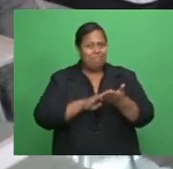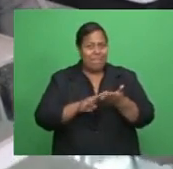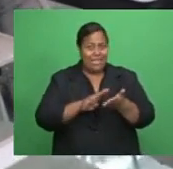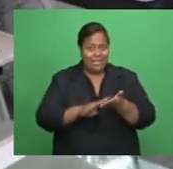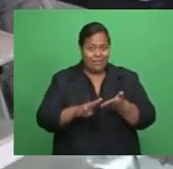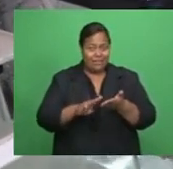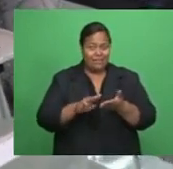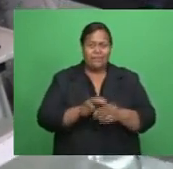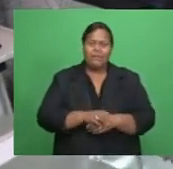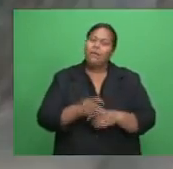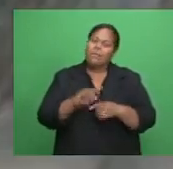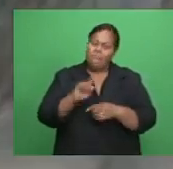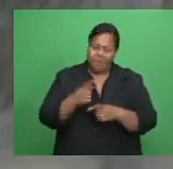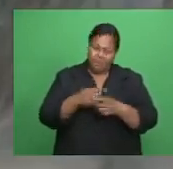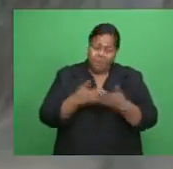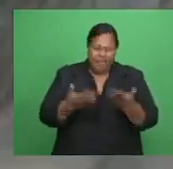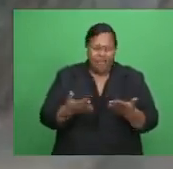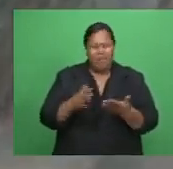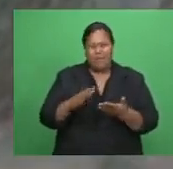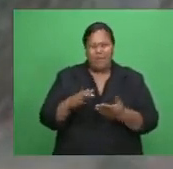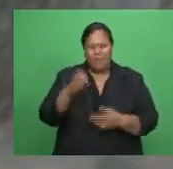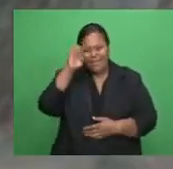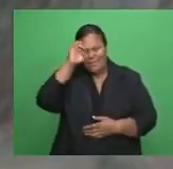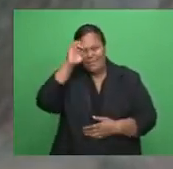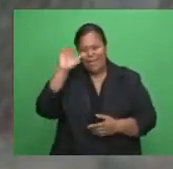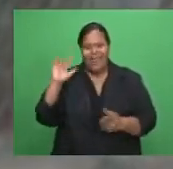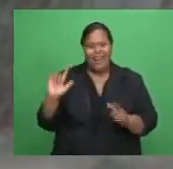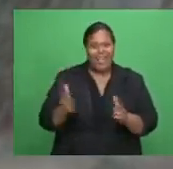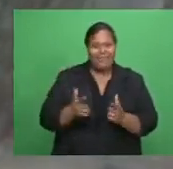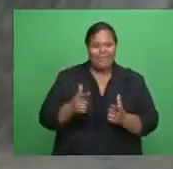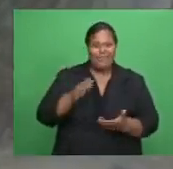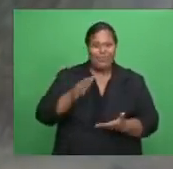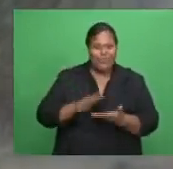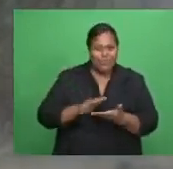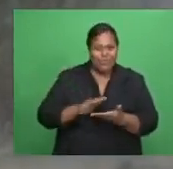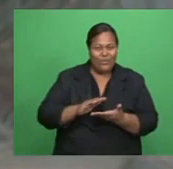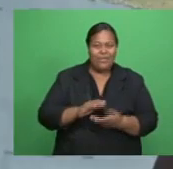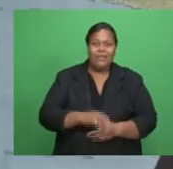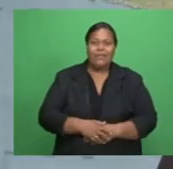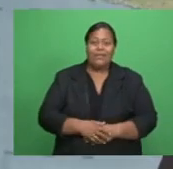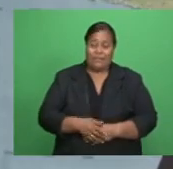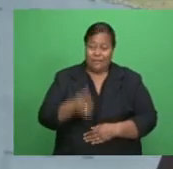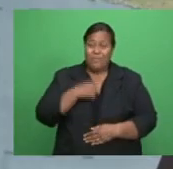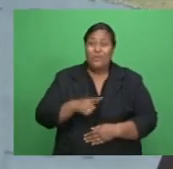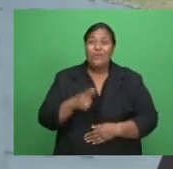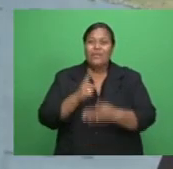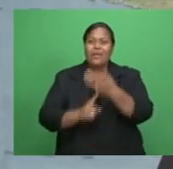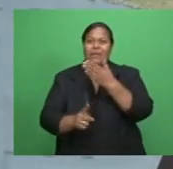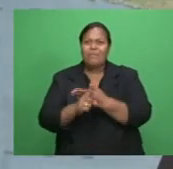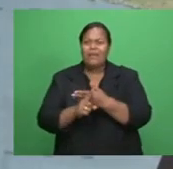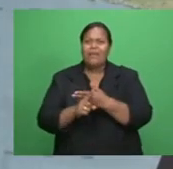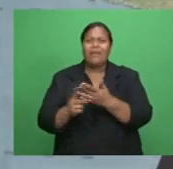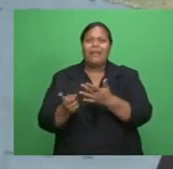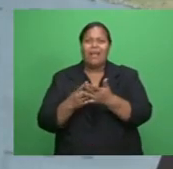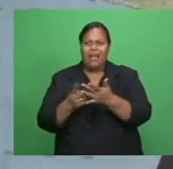we expect to be less than that because of just the reduction in the